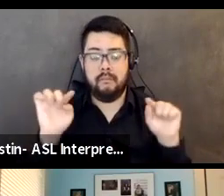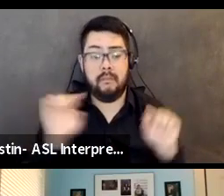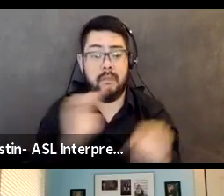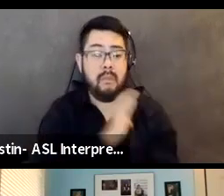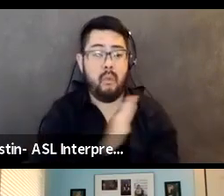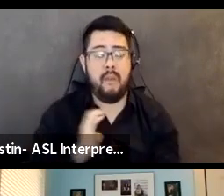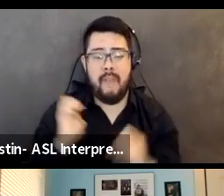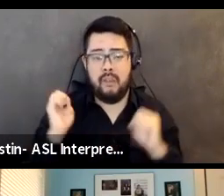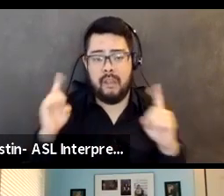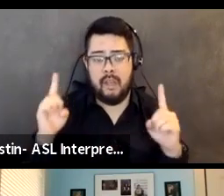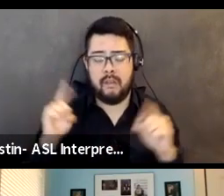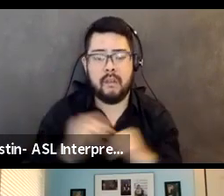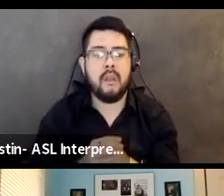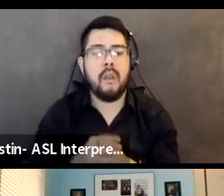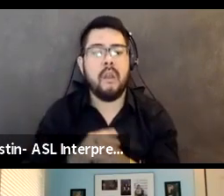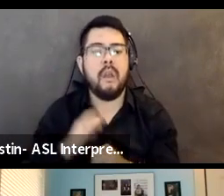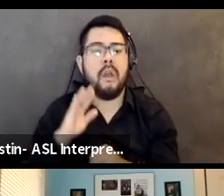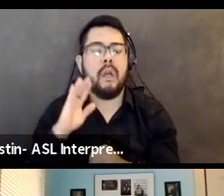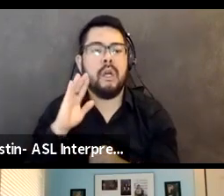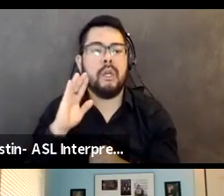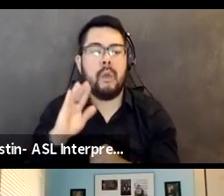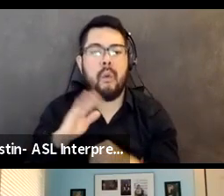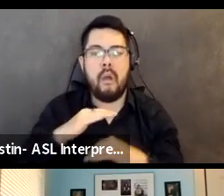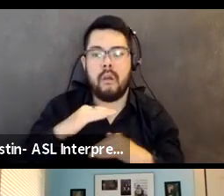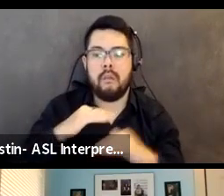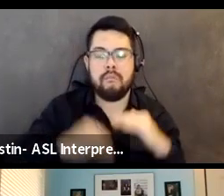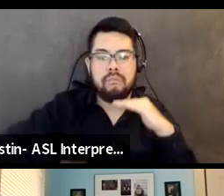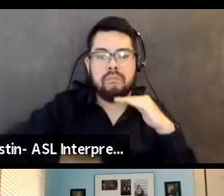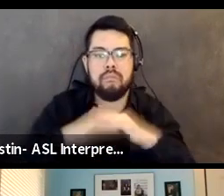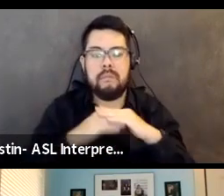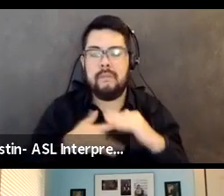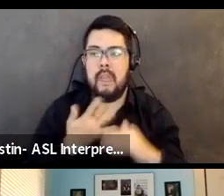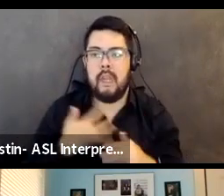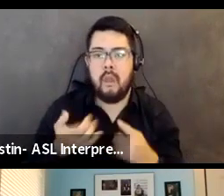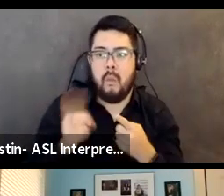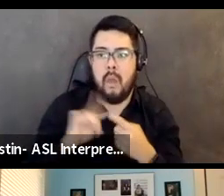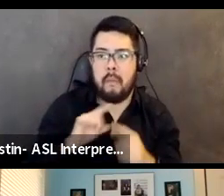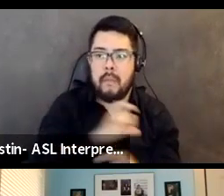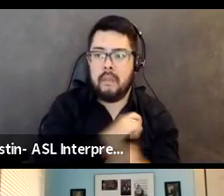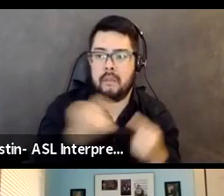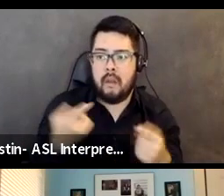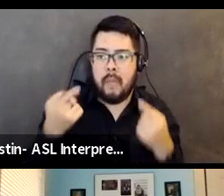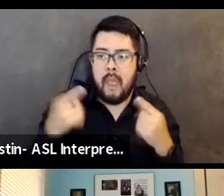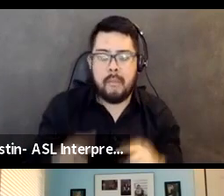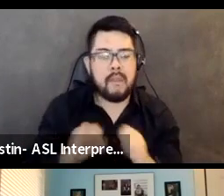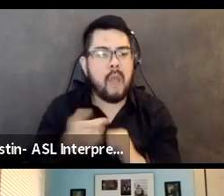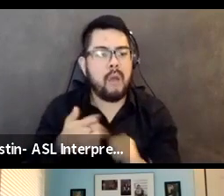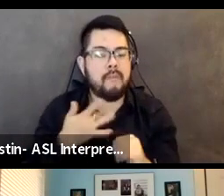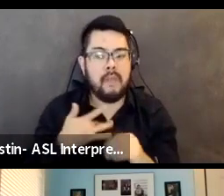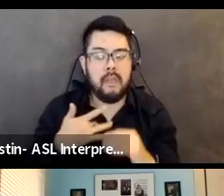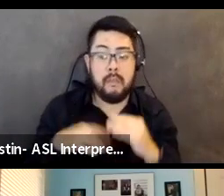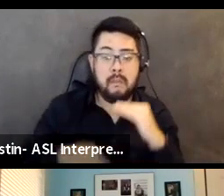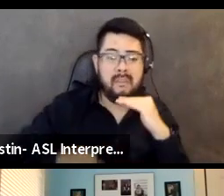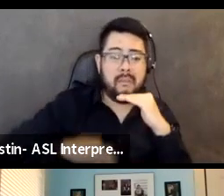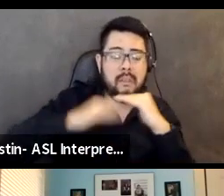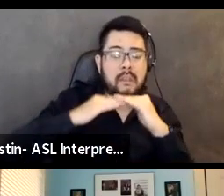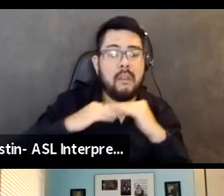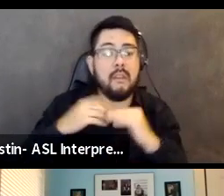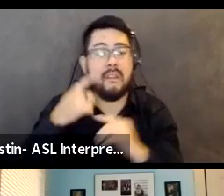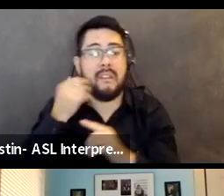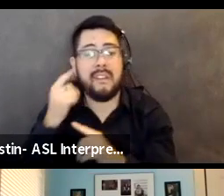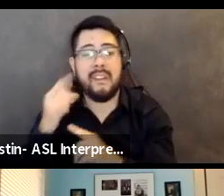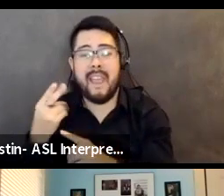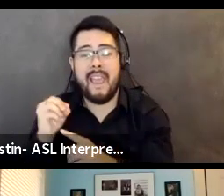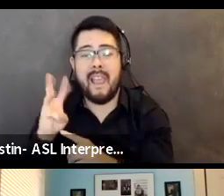is your threshold for police harm and when will enough be enough watching our student denigra howard be dragged down the stairs and tased by